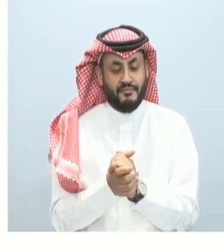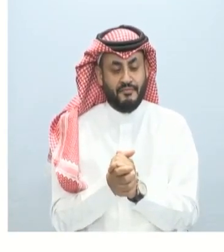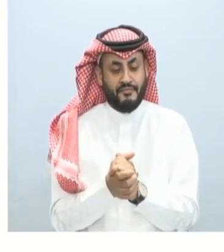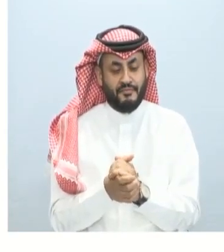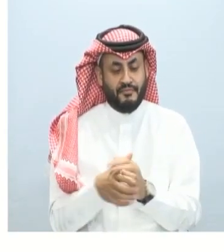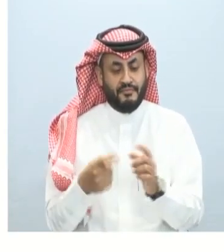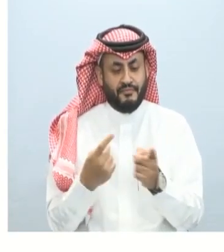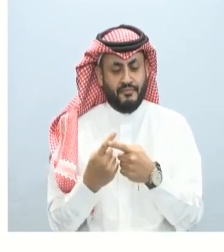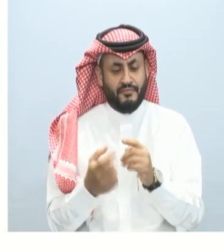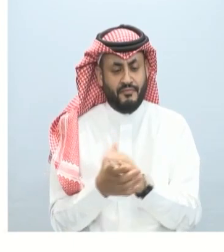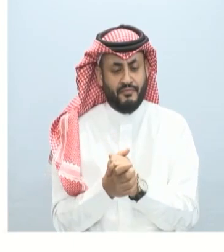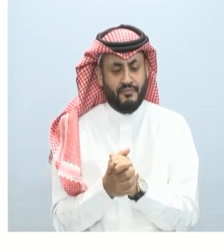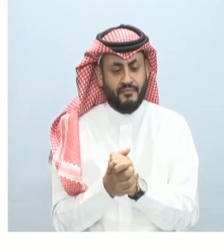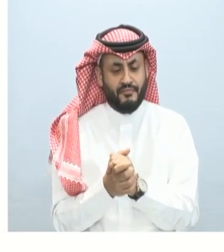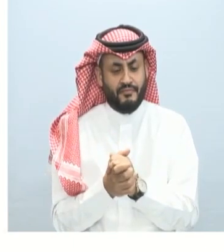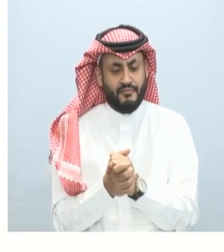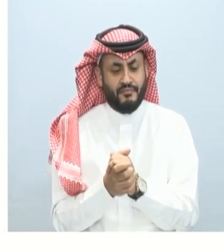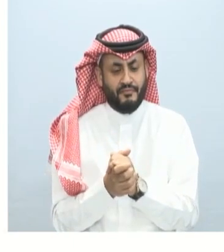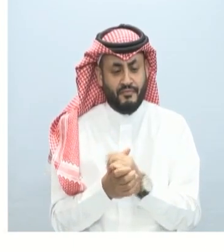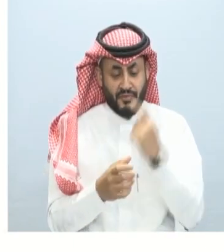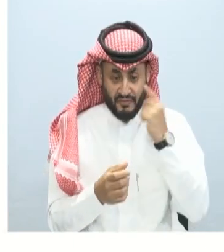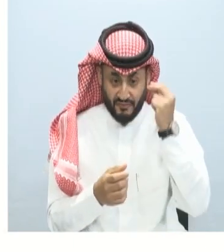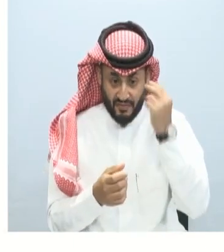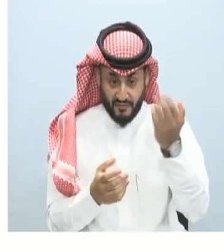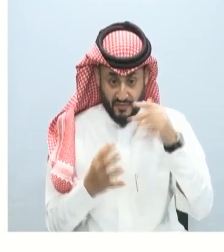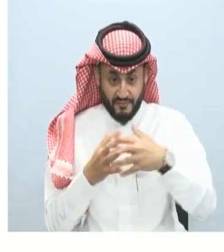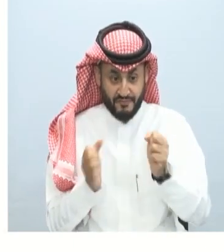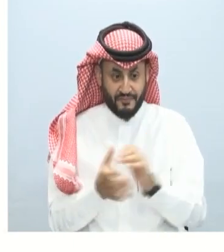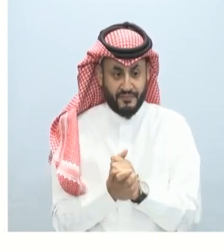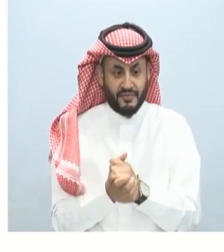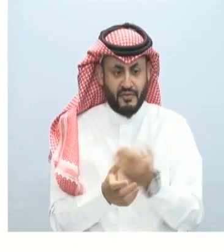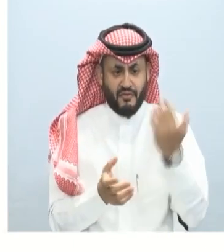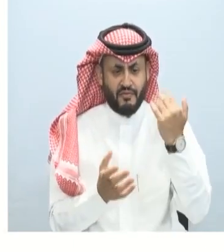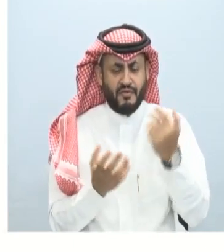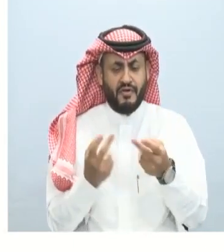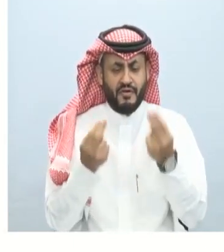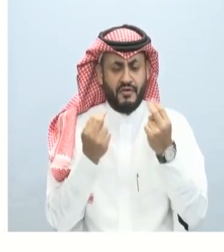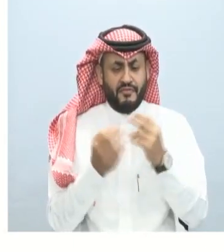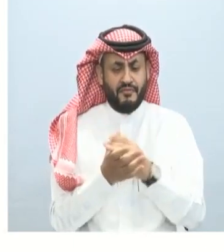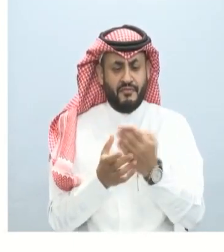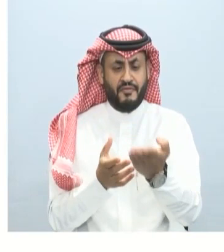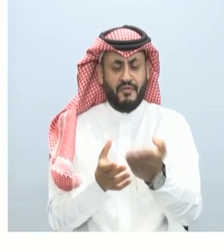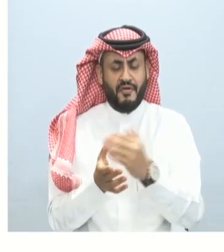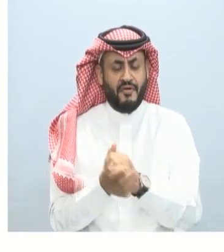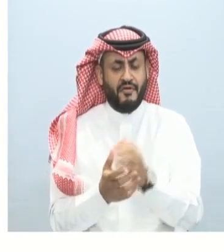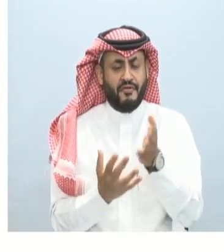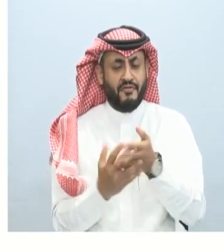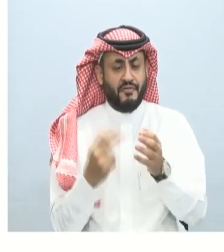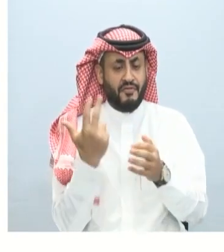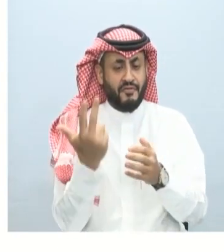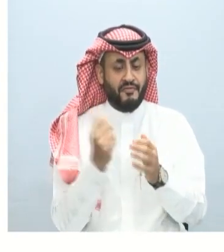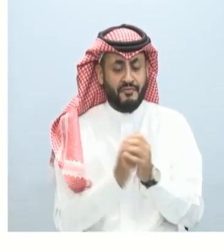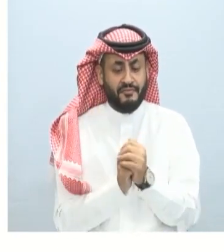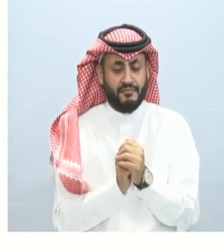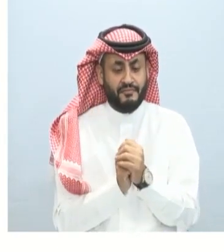One lucrative crop. Now, do you remember the word lucrative? Also, it is a word that we studied in Unit 3. Now,